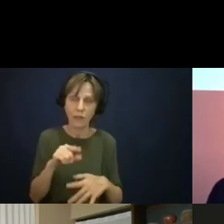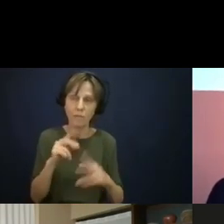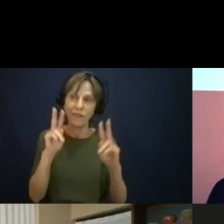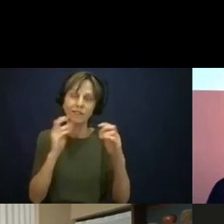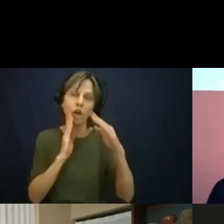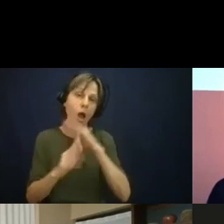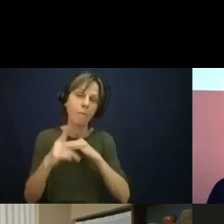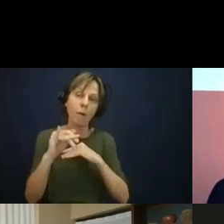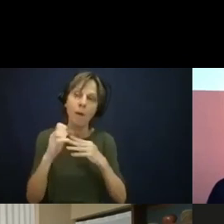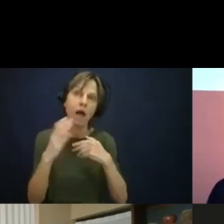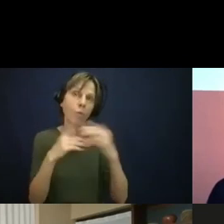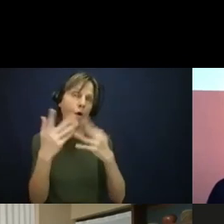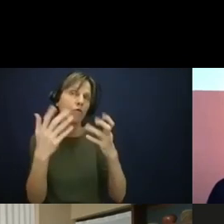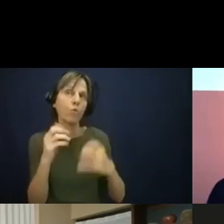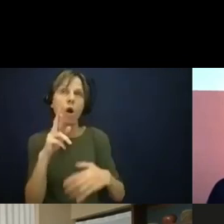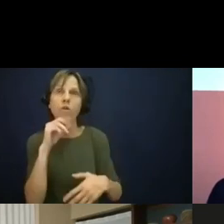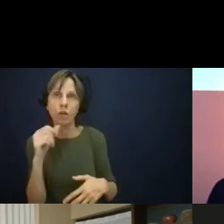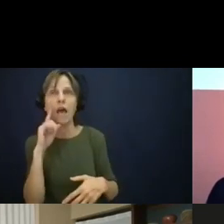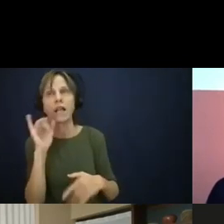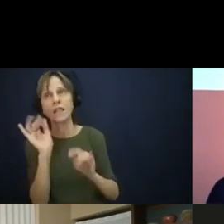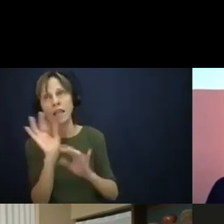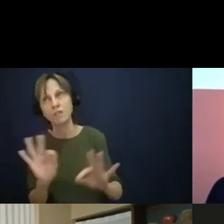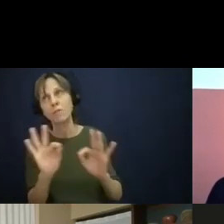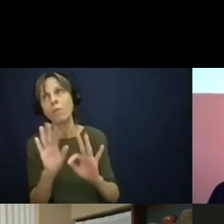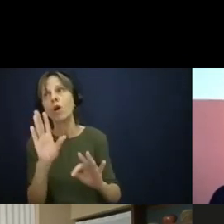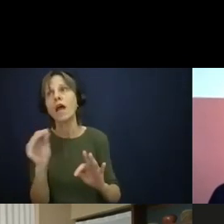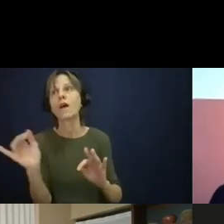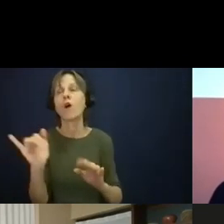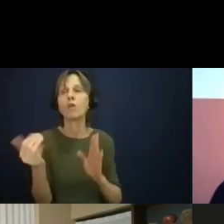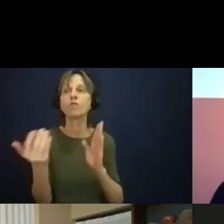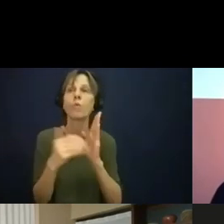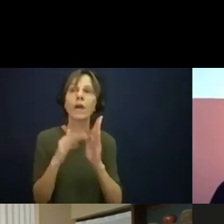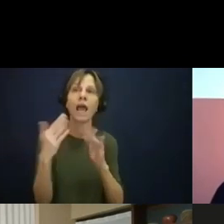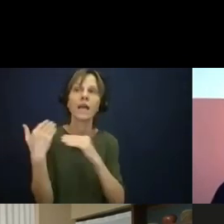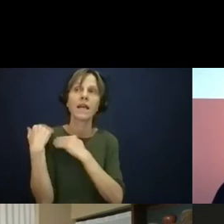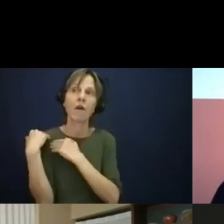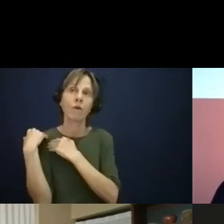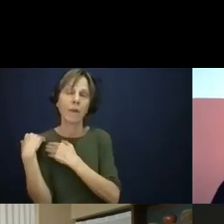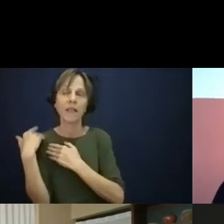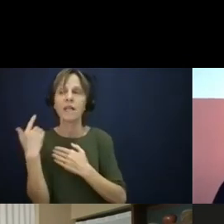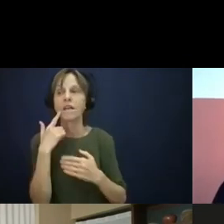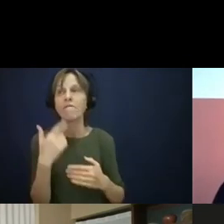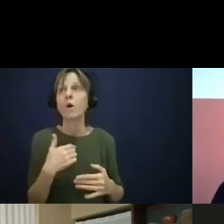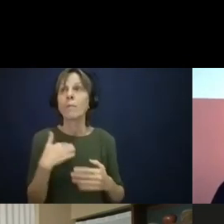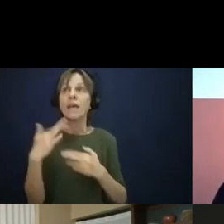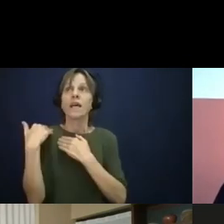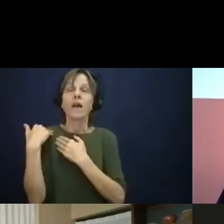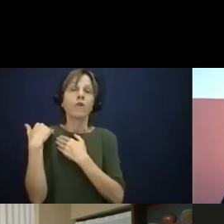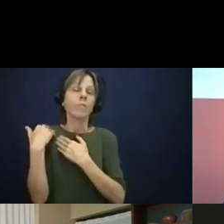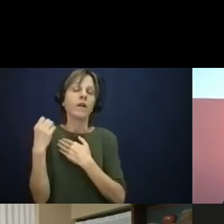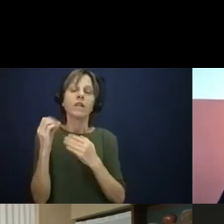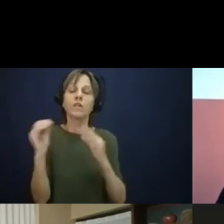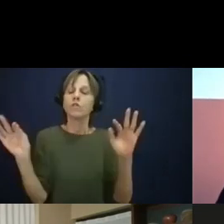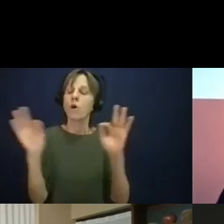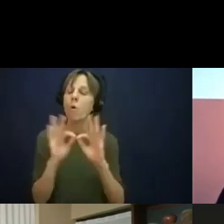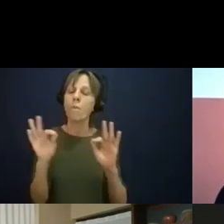think like that's important. And then again, with the accountability piece, for me, accountability is so important. And like, I'm